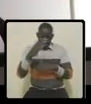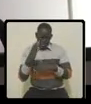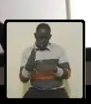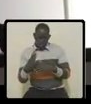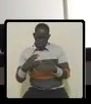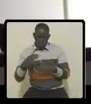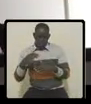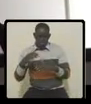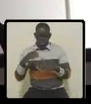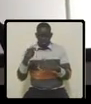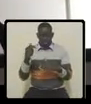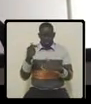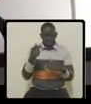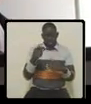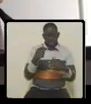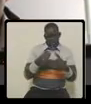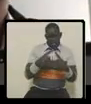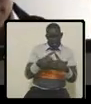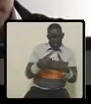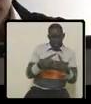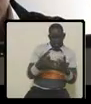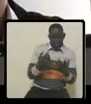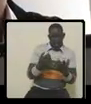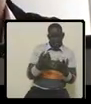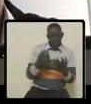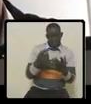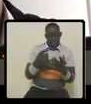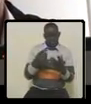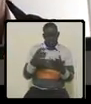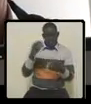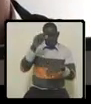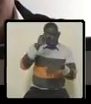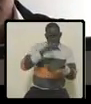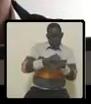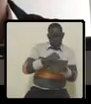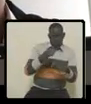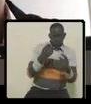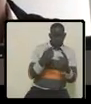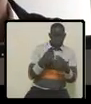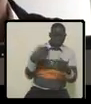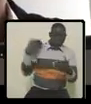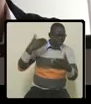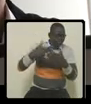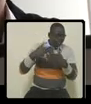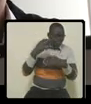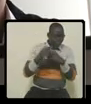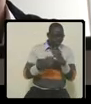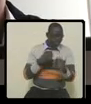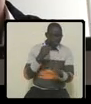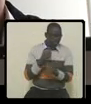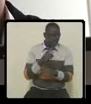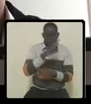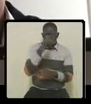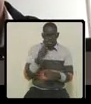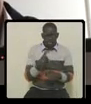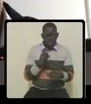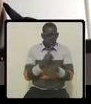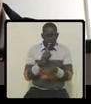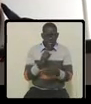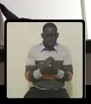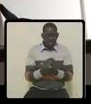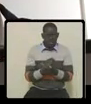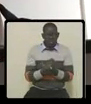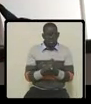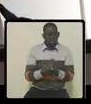the folding of sedimentary rock layers, which have been deposited over millions of years. Okay, I have a question. But first, what